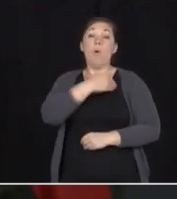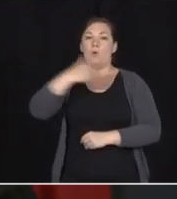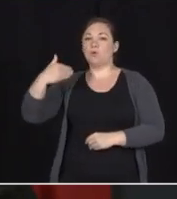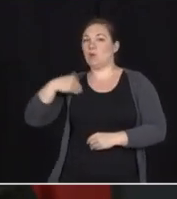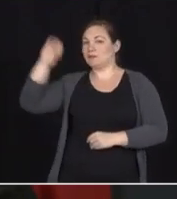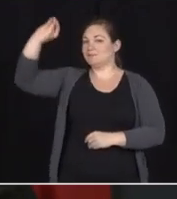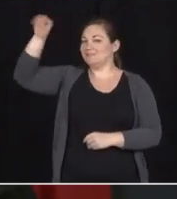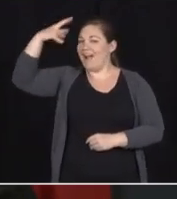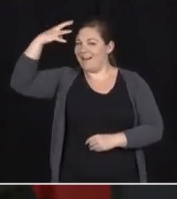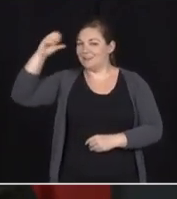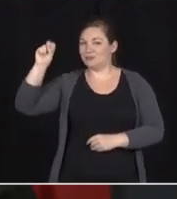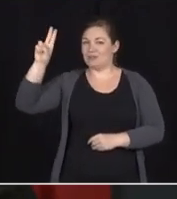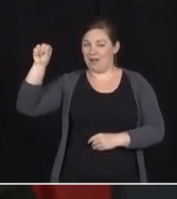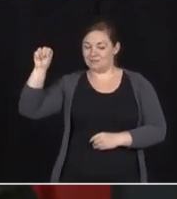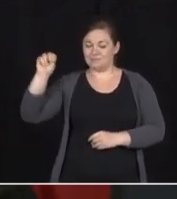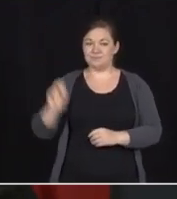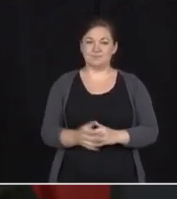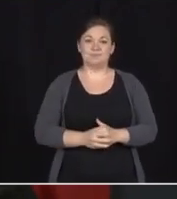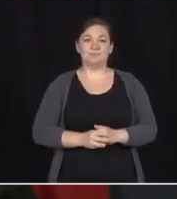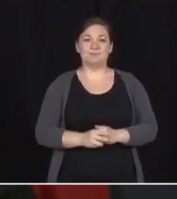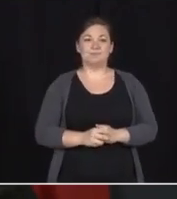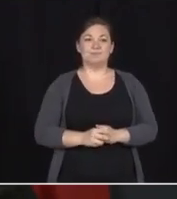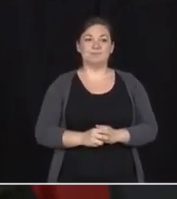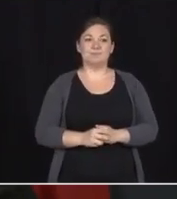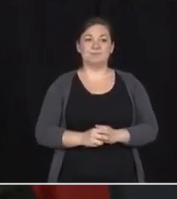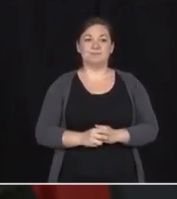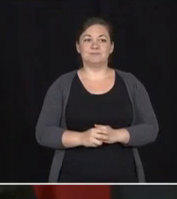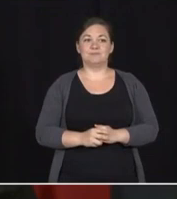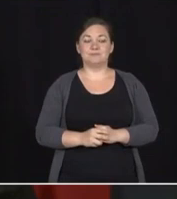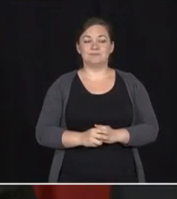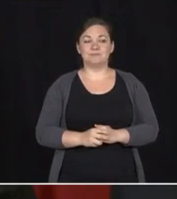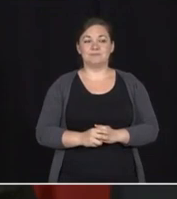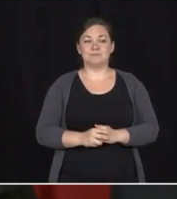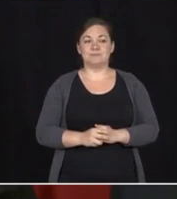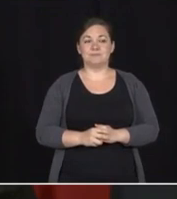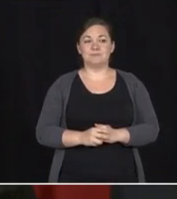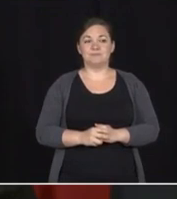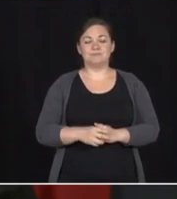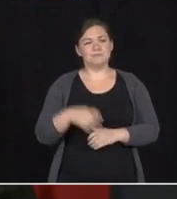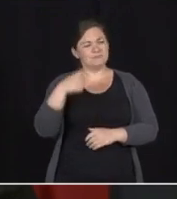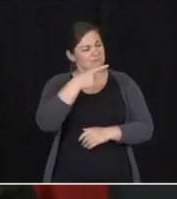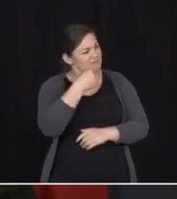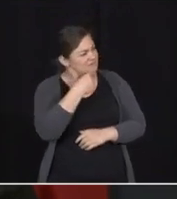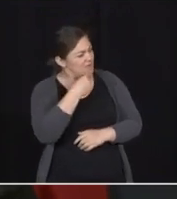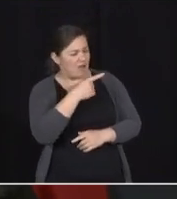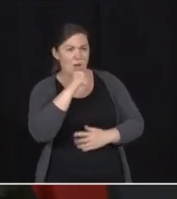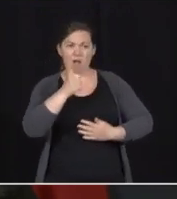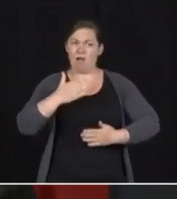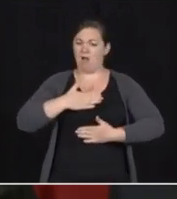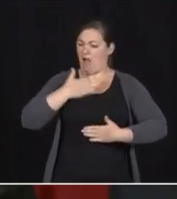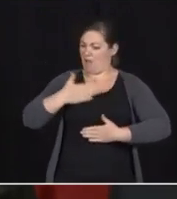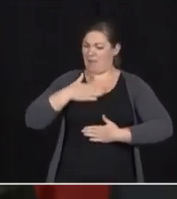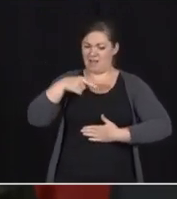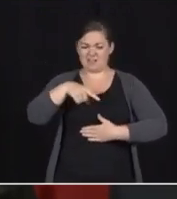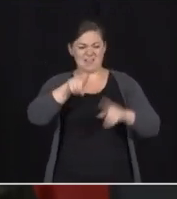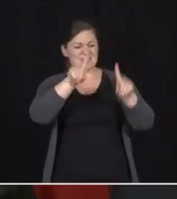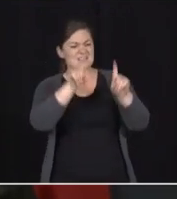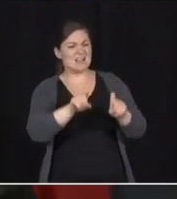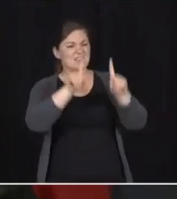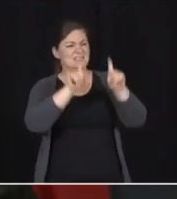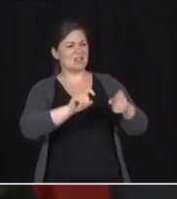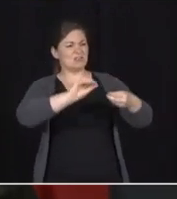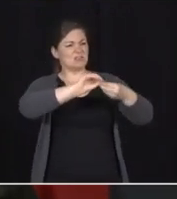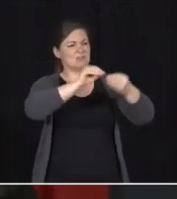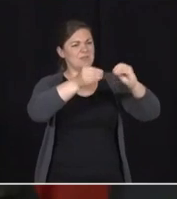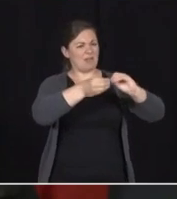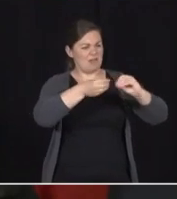you've been expressing your displeasure at the testing numbers for about a week now. I'm wondering